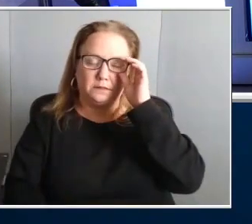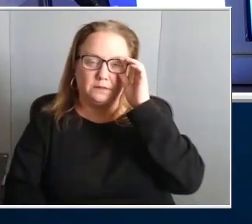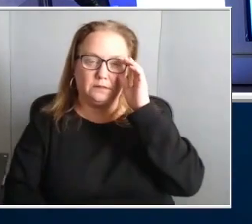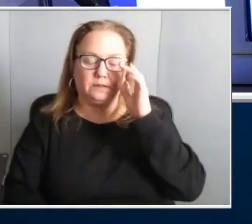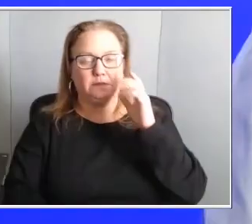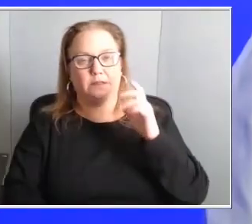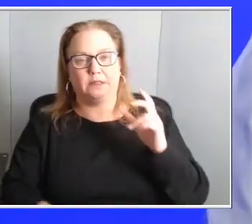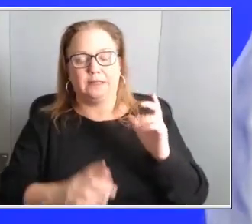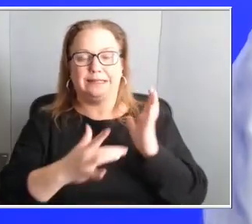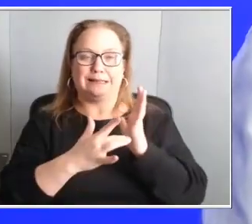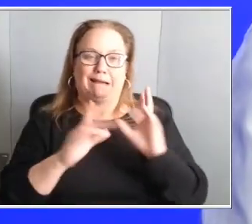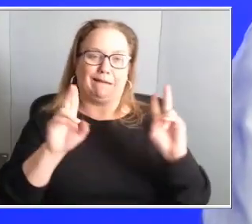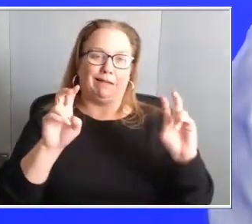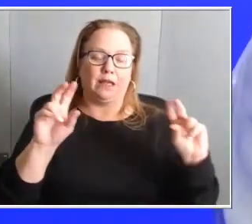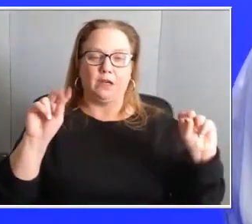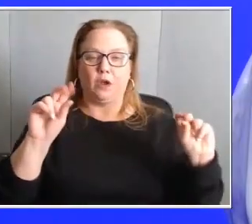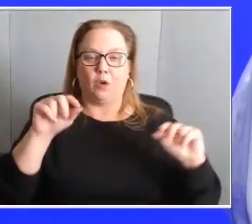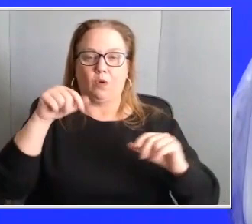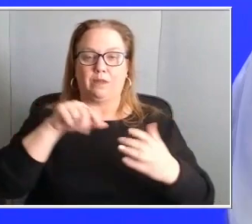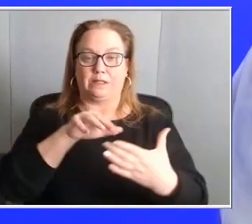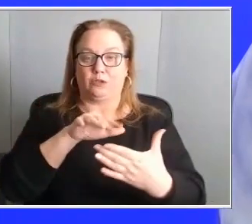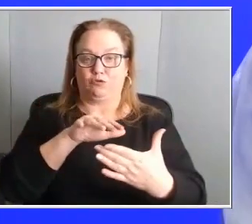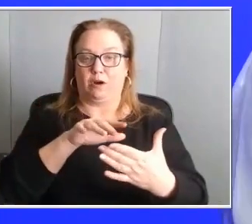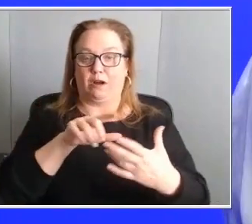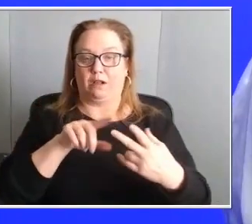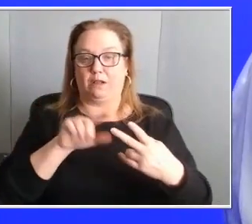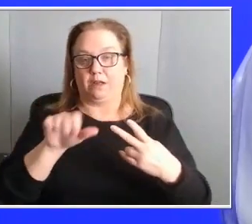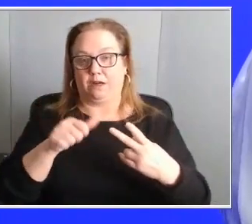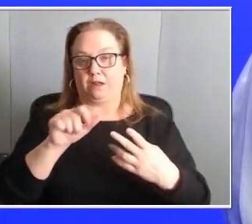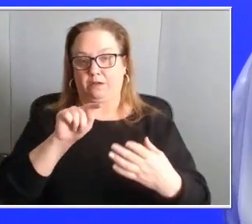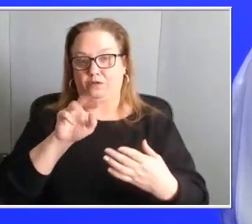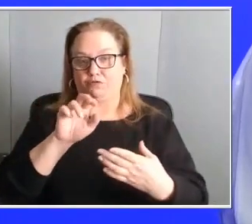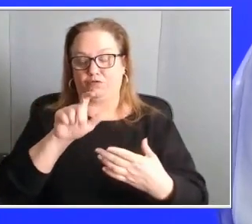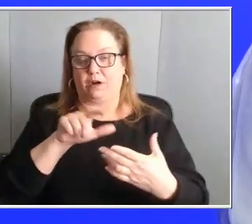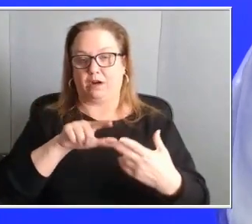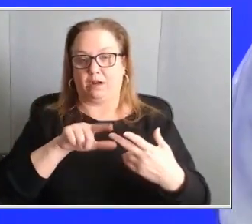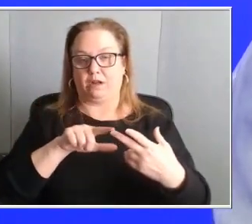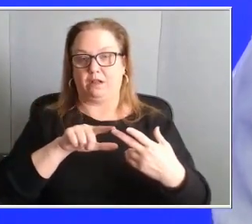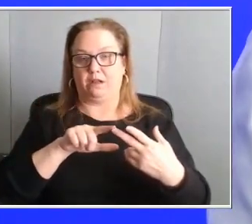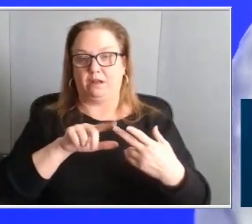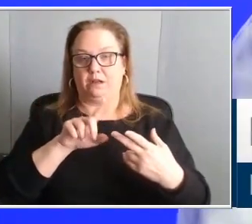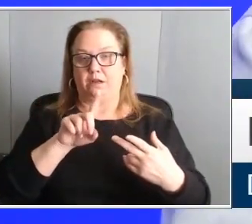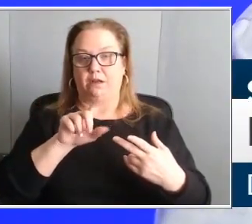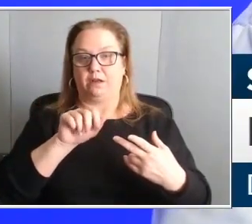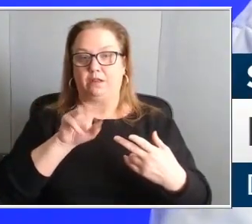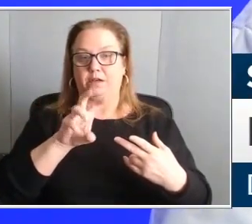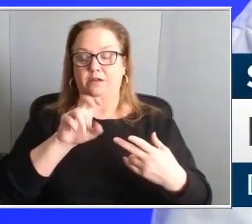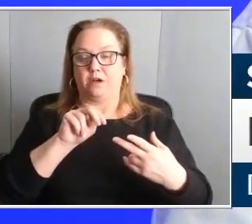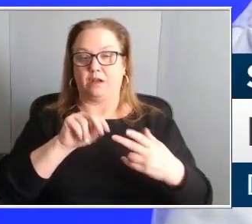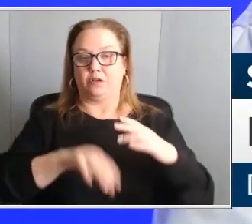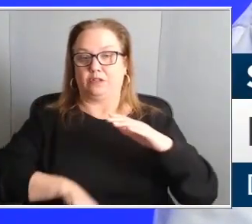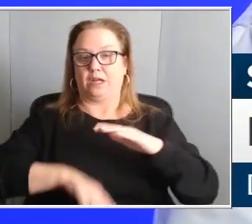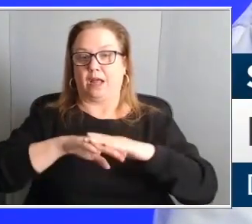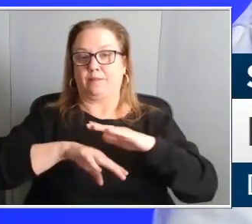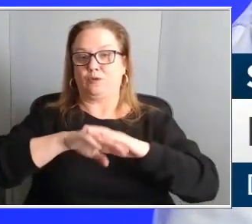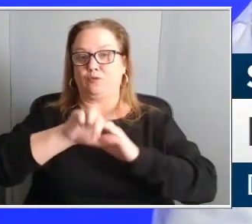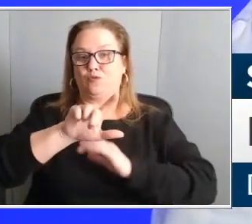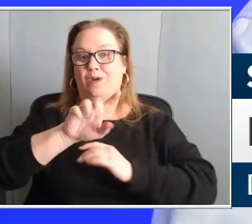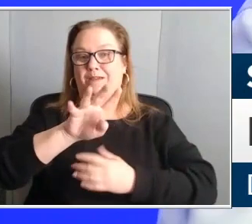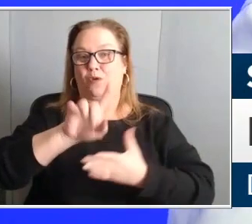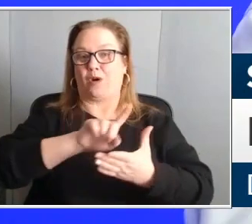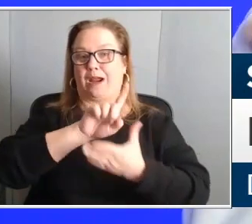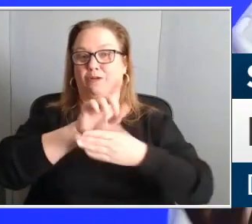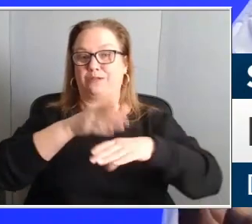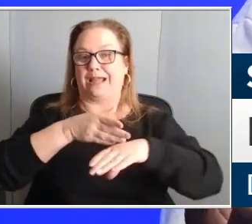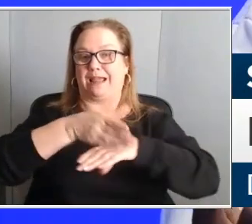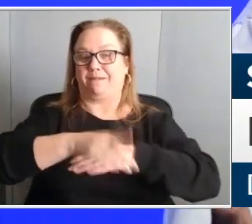Technically not. This trial and actually another trial we were in, the Dawn study, looked at patients up to 24 hours. So